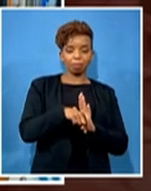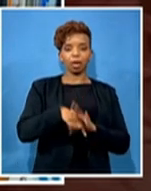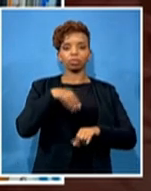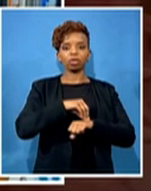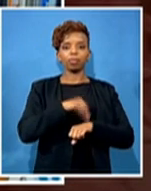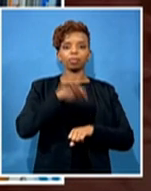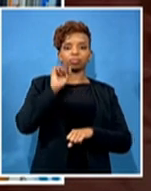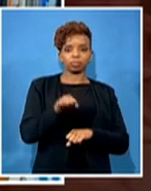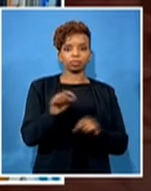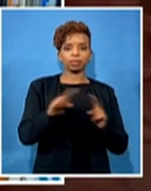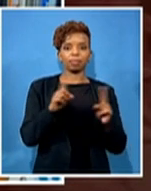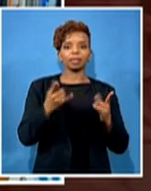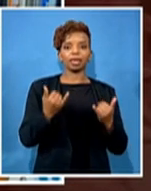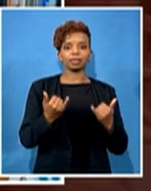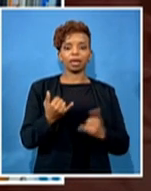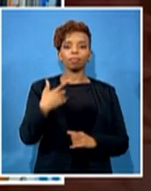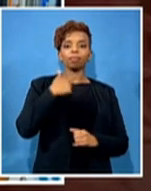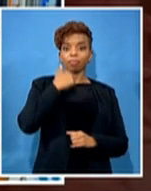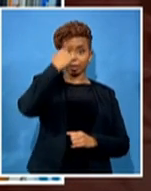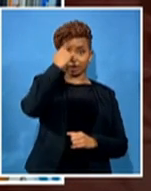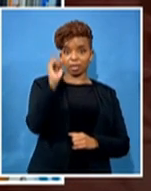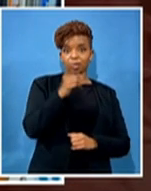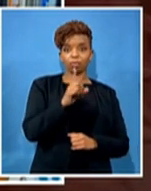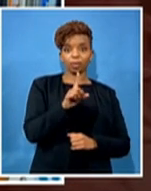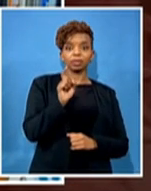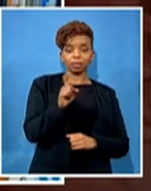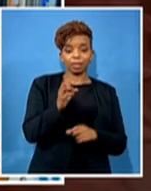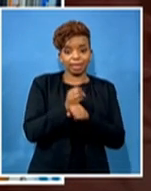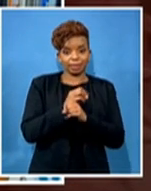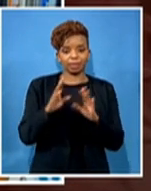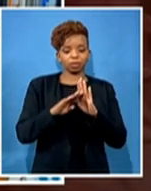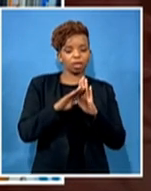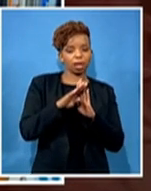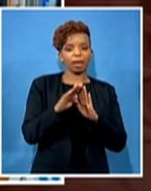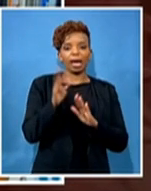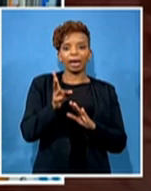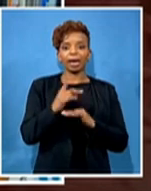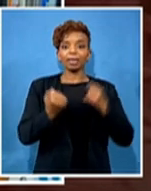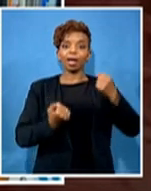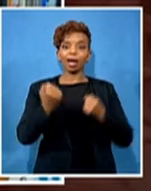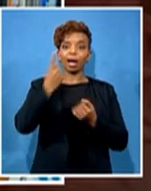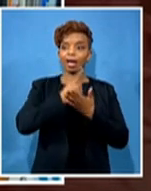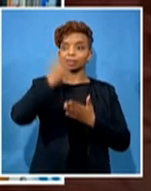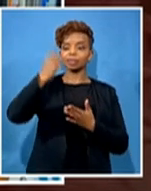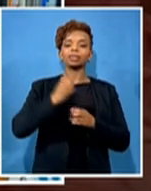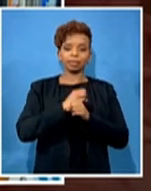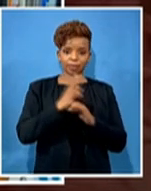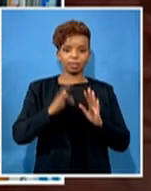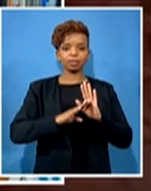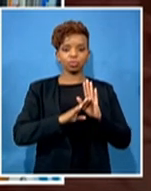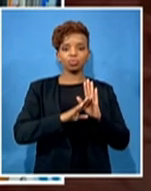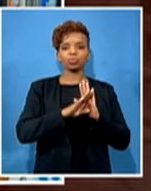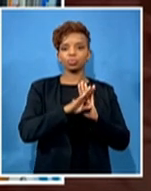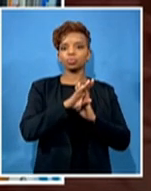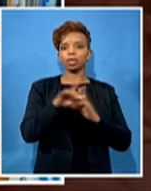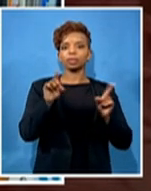home sales are starting up again. Car sales have started. So where you were at zero car sales, you've now got, half the normal level, but